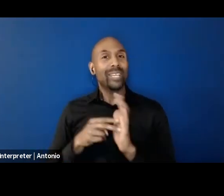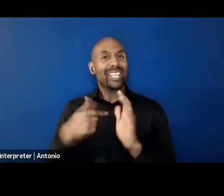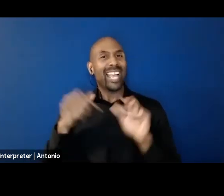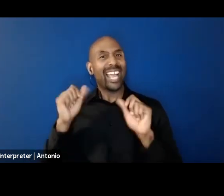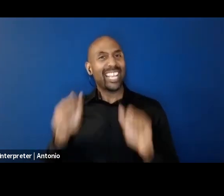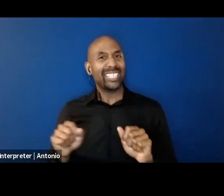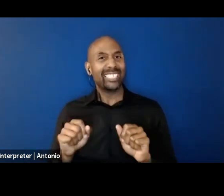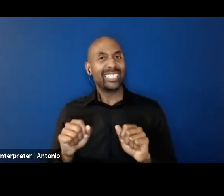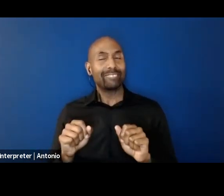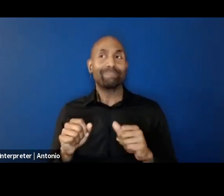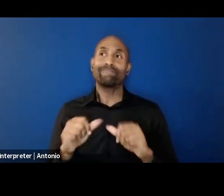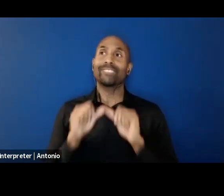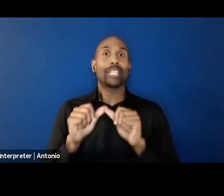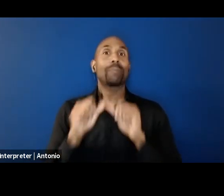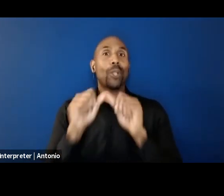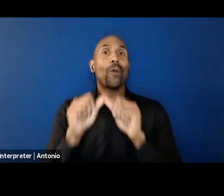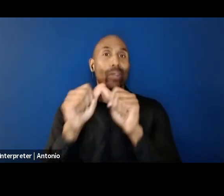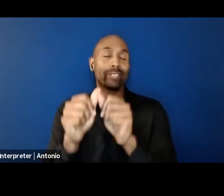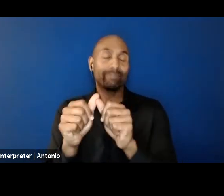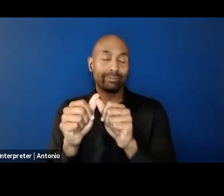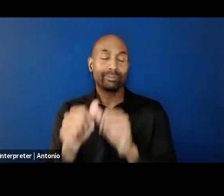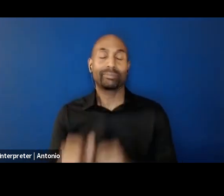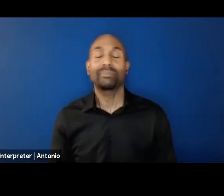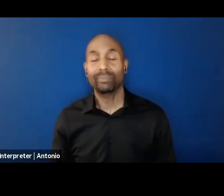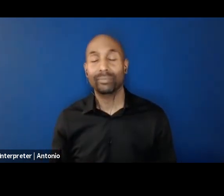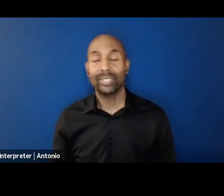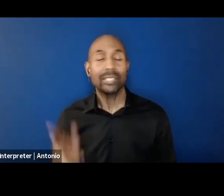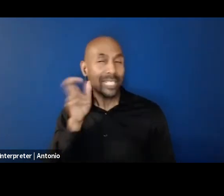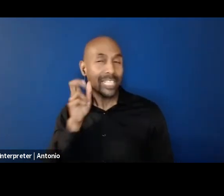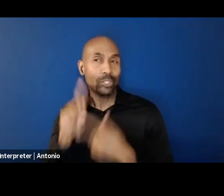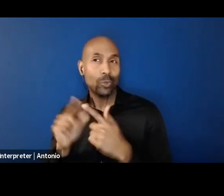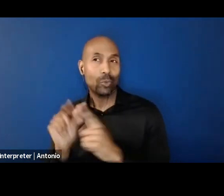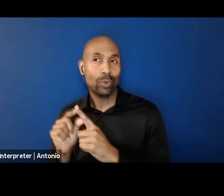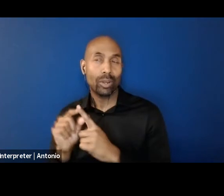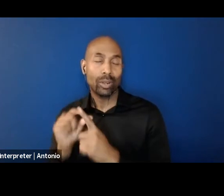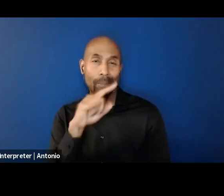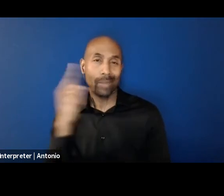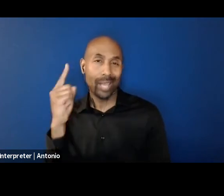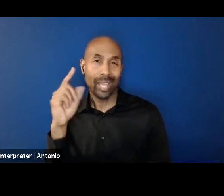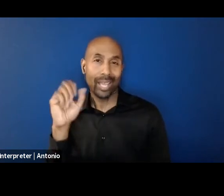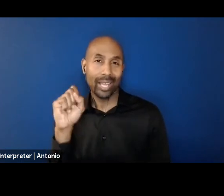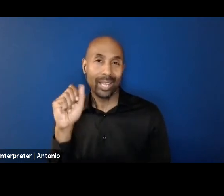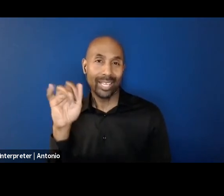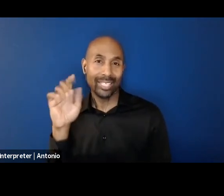time, Black Saint said, and beginning was to be about time.